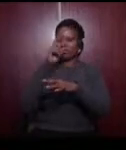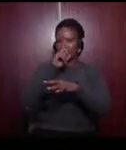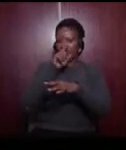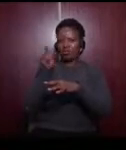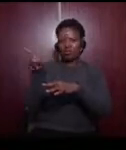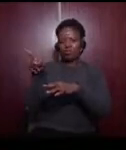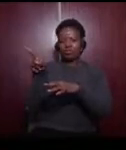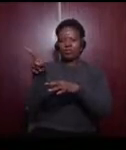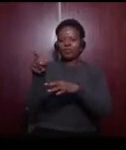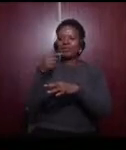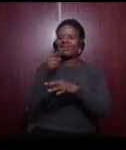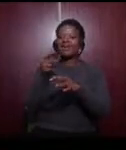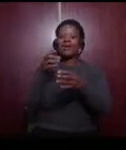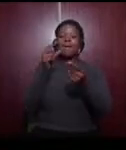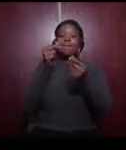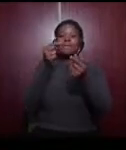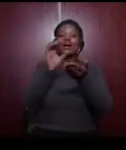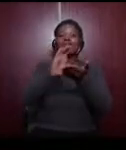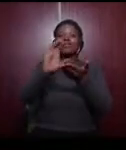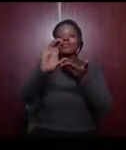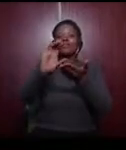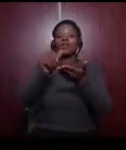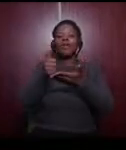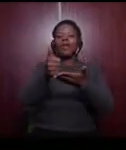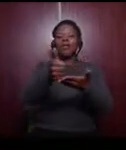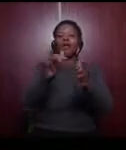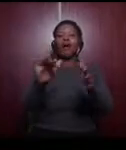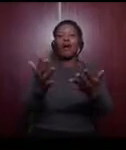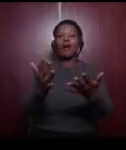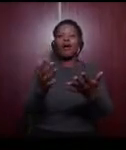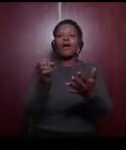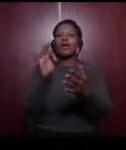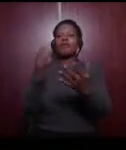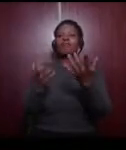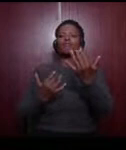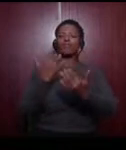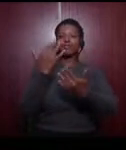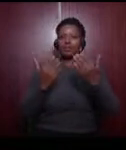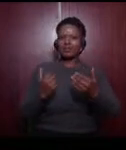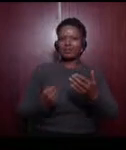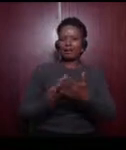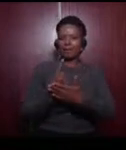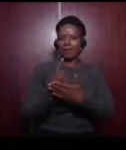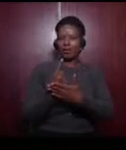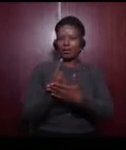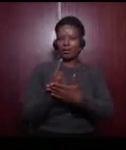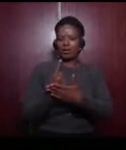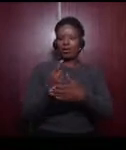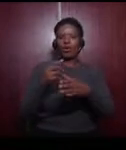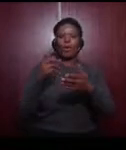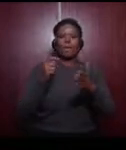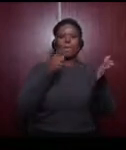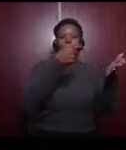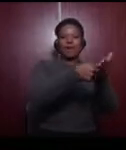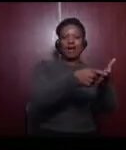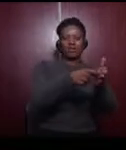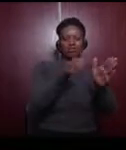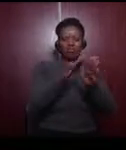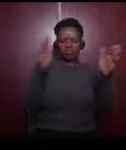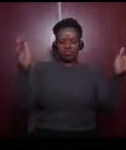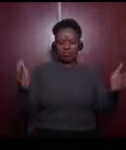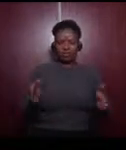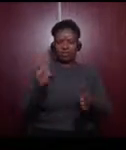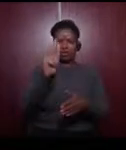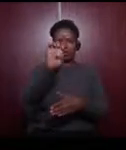le yenzani, if ukusha lapha emkhukhwini uyothenga ingubo namastress only, or nophana in time frame